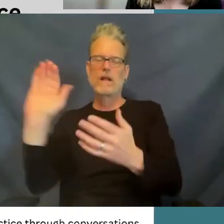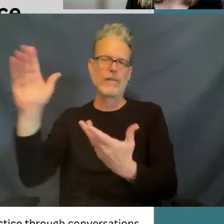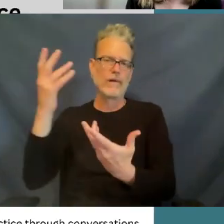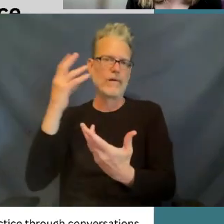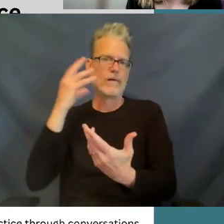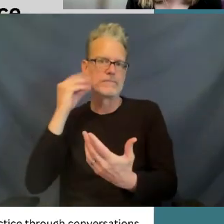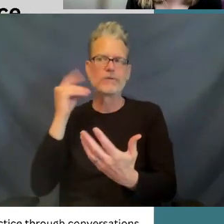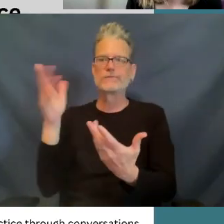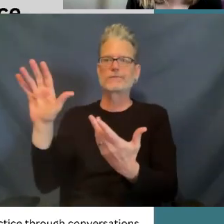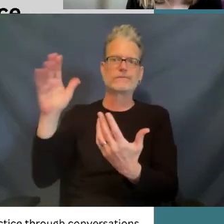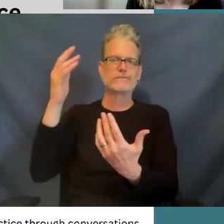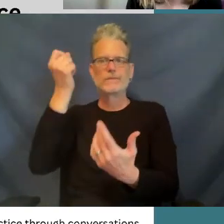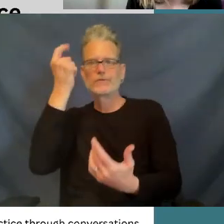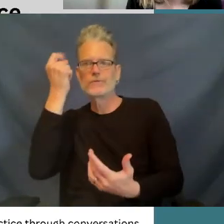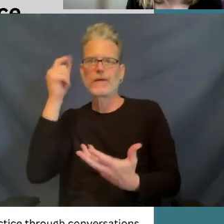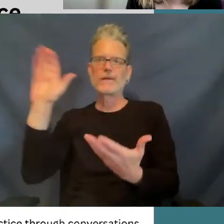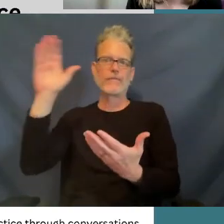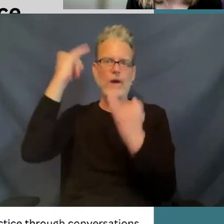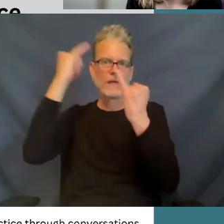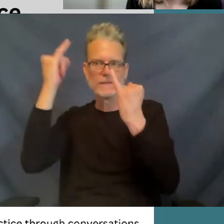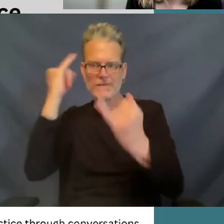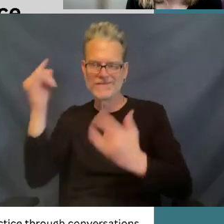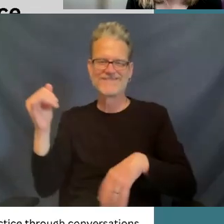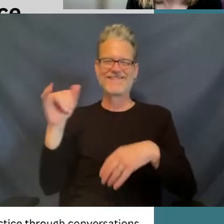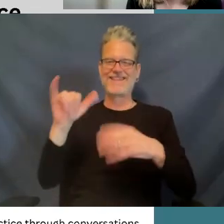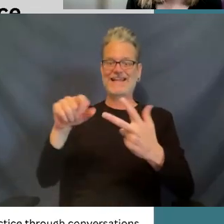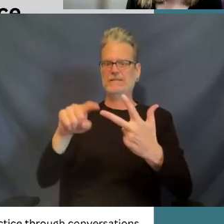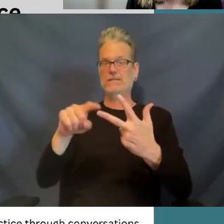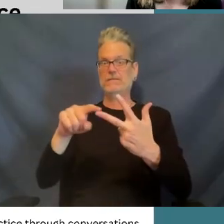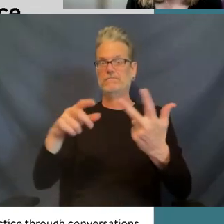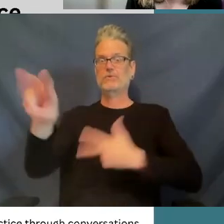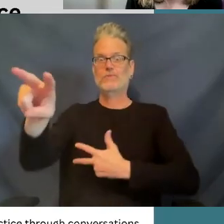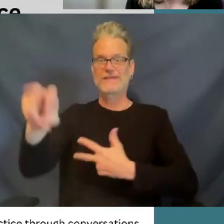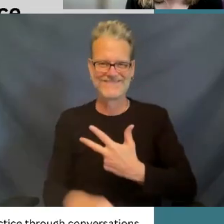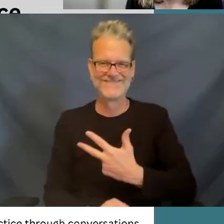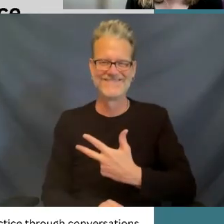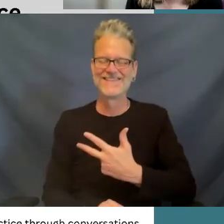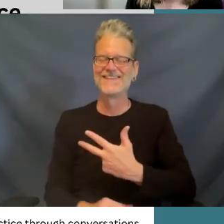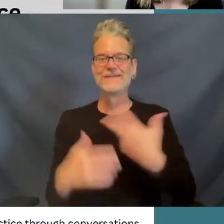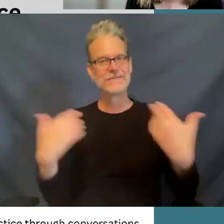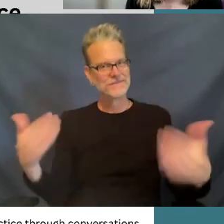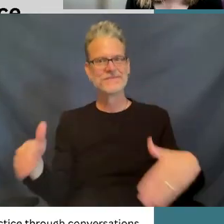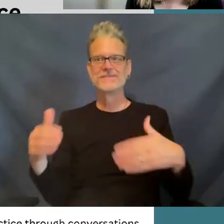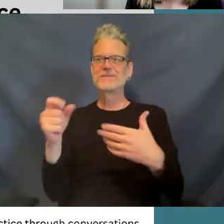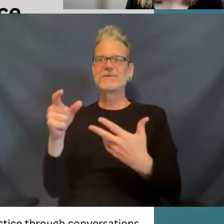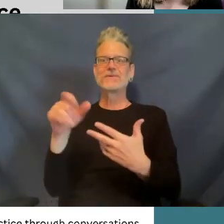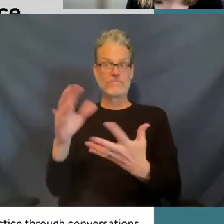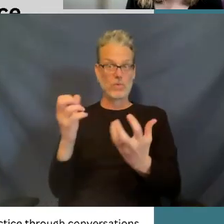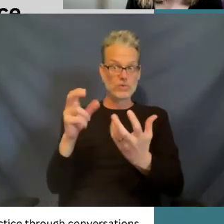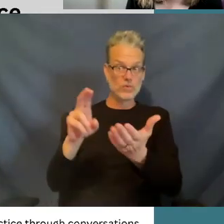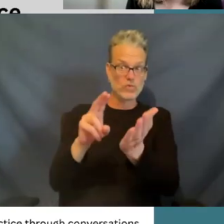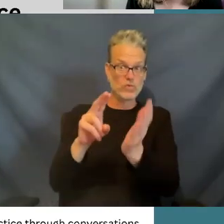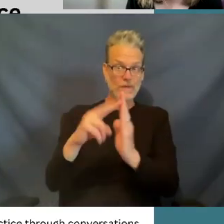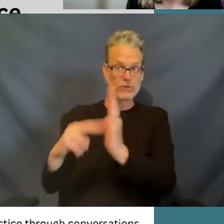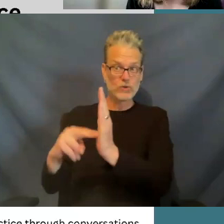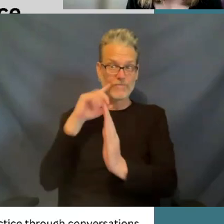of walking us through the process. And that webinar is coming up in a couple of weeks. So if you want to register for those,